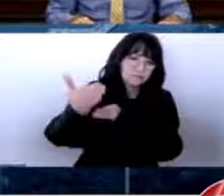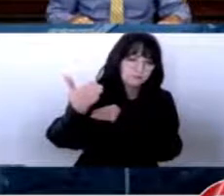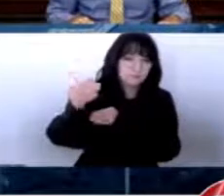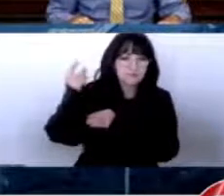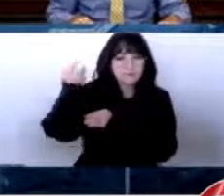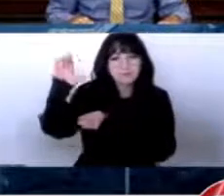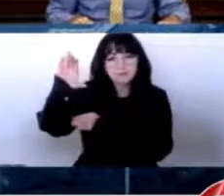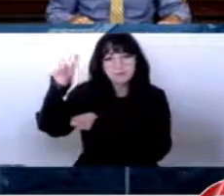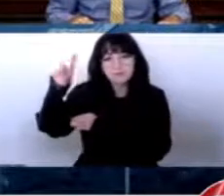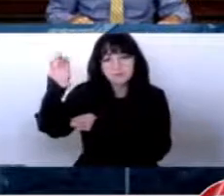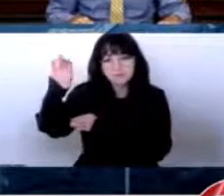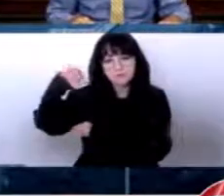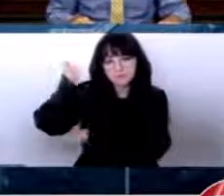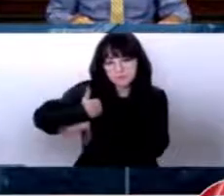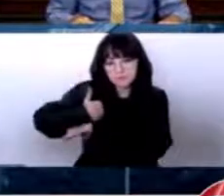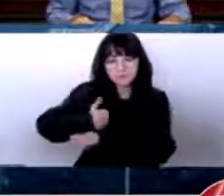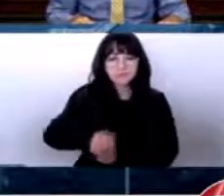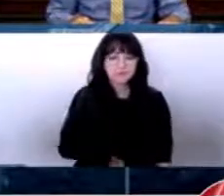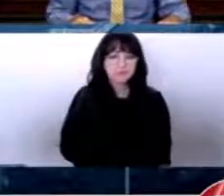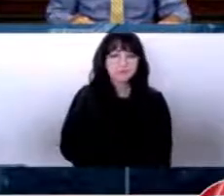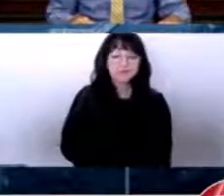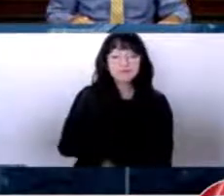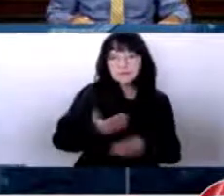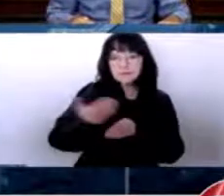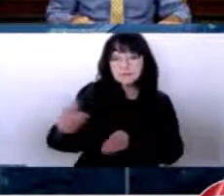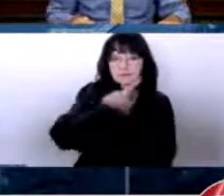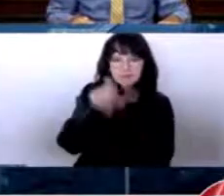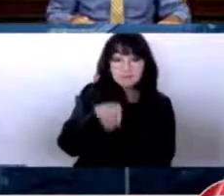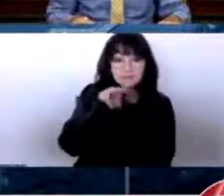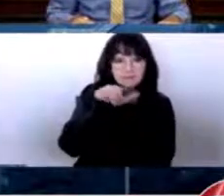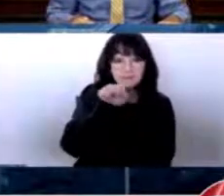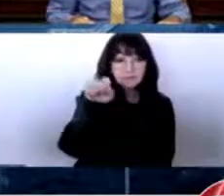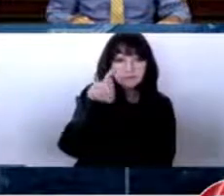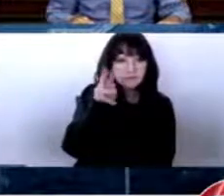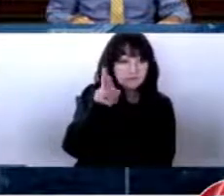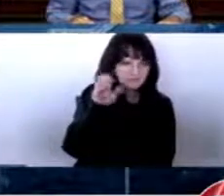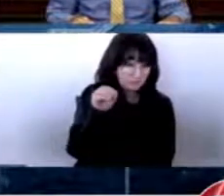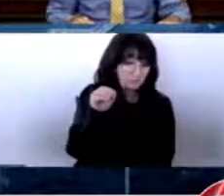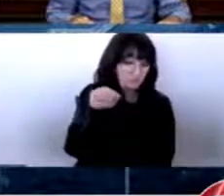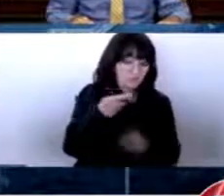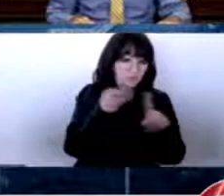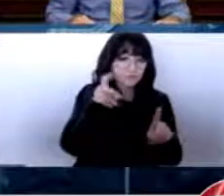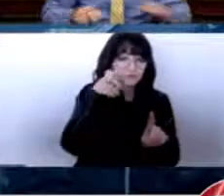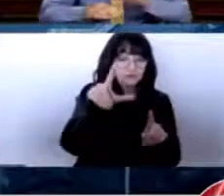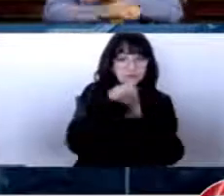Our next question is going to come from Tim Mastro from the Delaware State News.